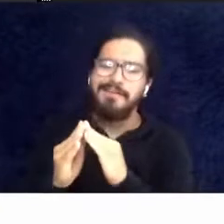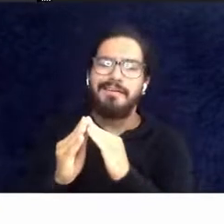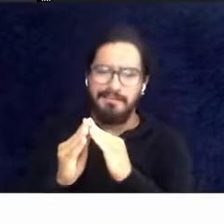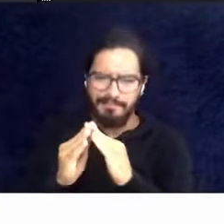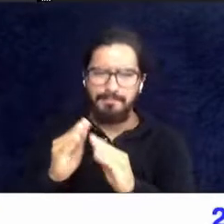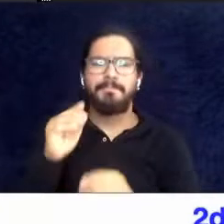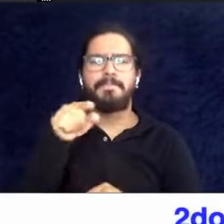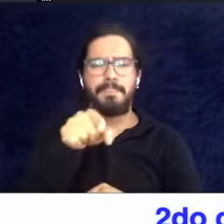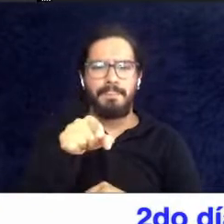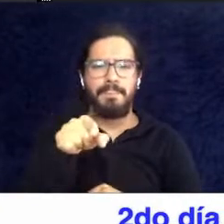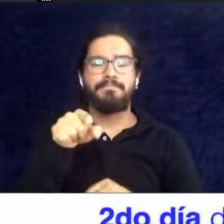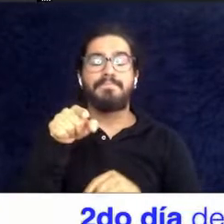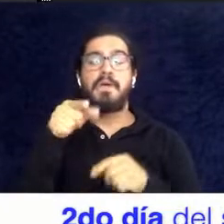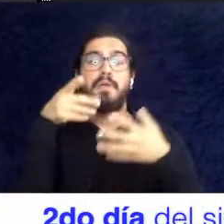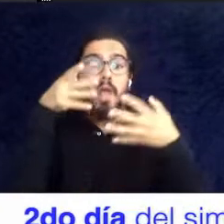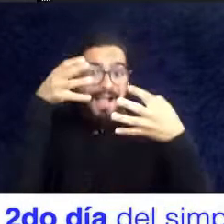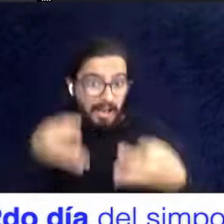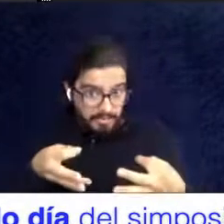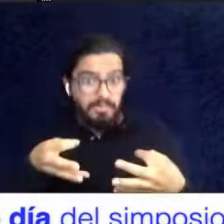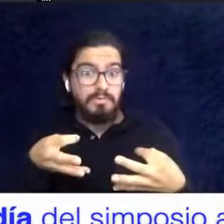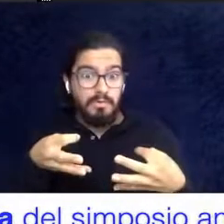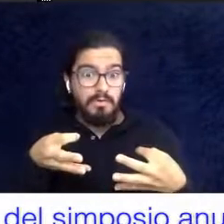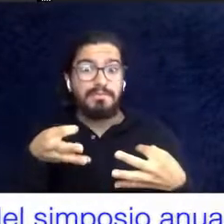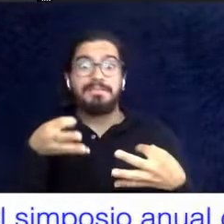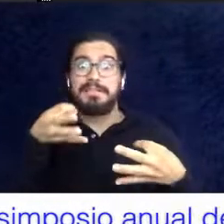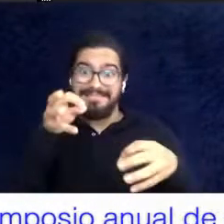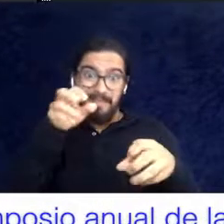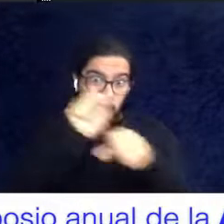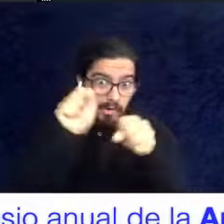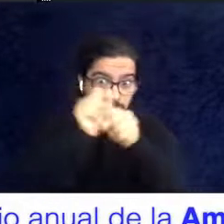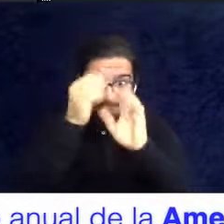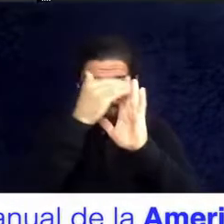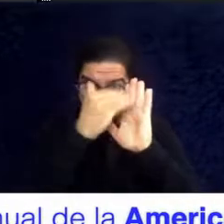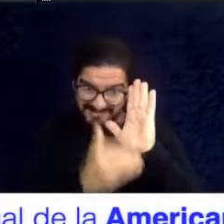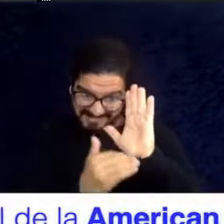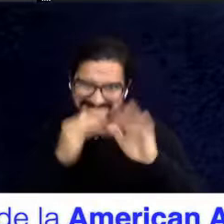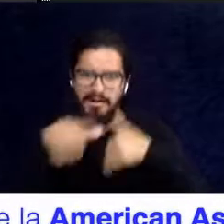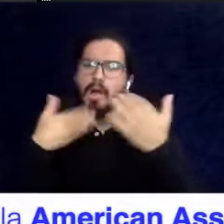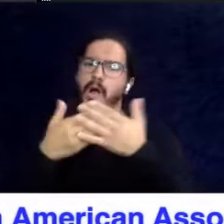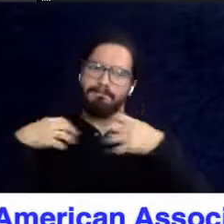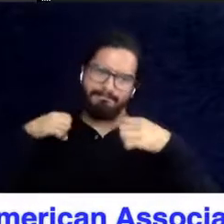to ensure that these areas are strengthened. Next.